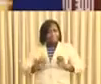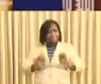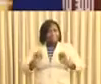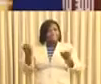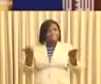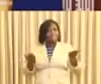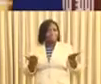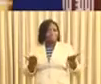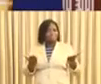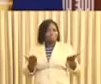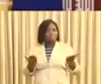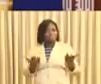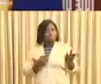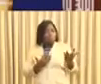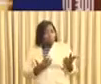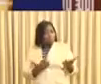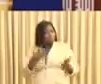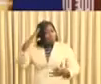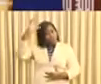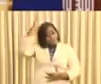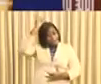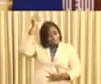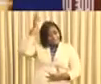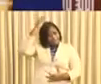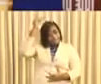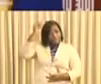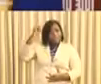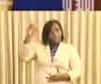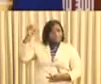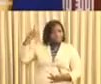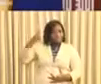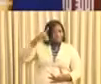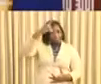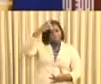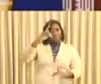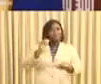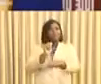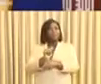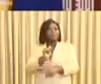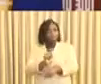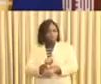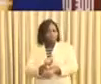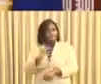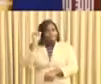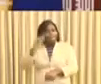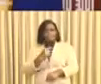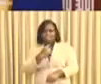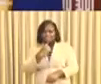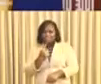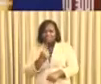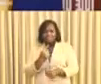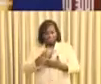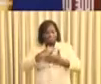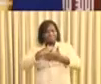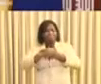ambulances and drones are responding. We must emphasize preventive and promotive aspects of health